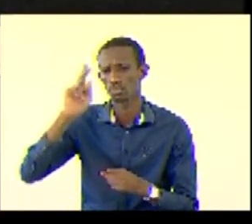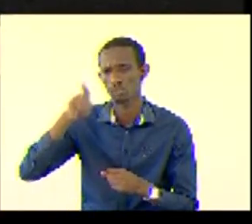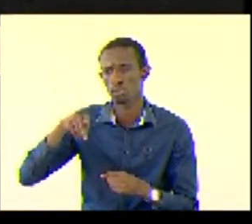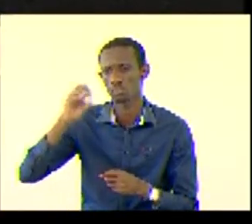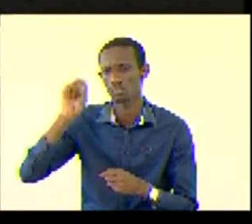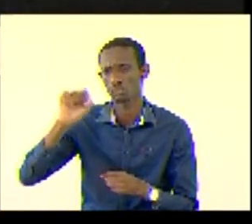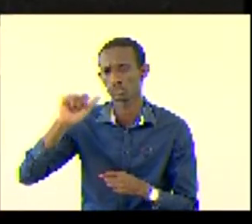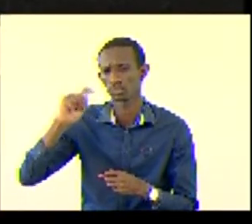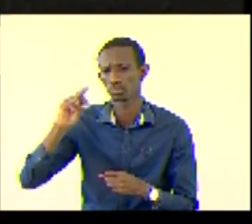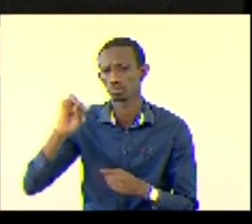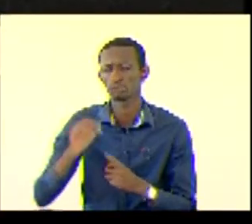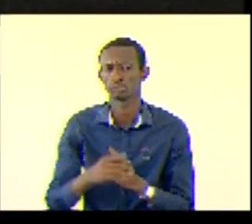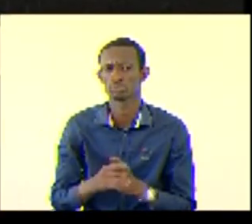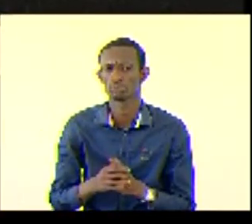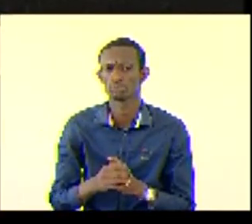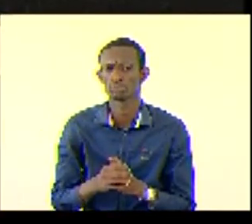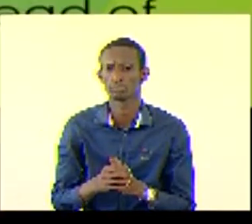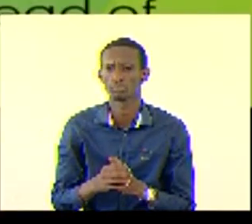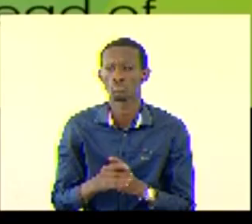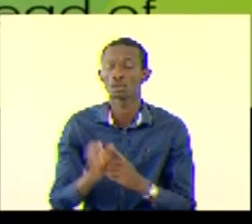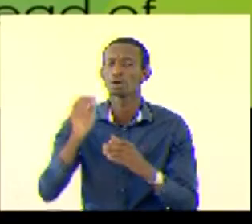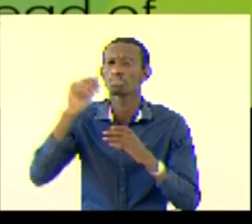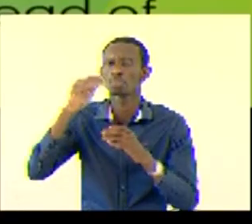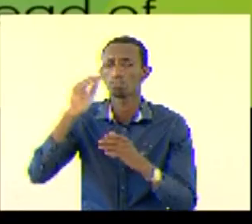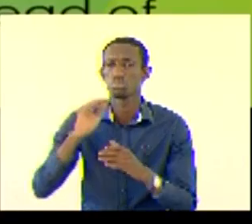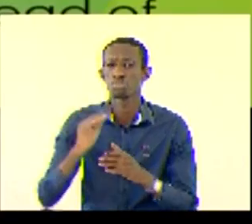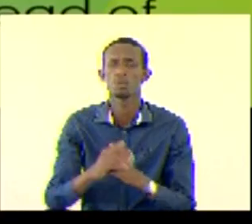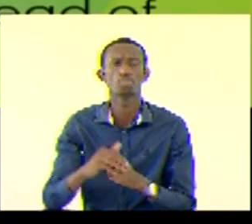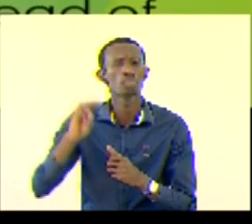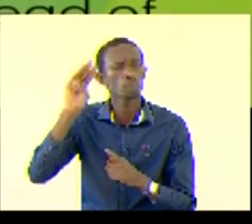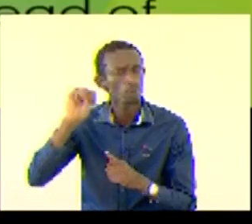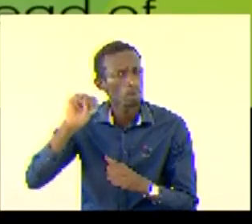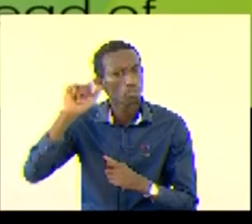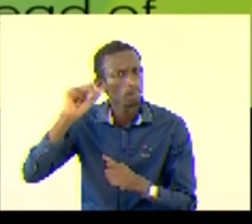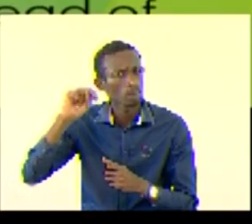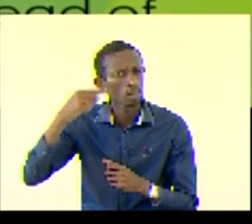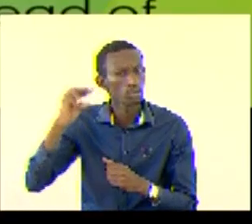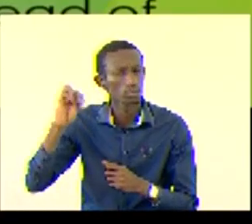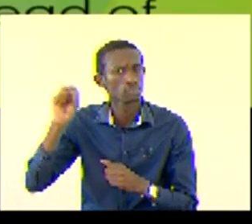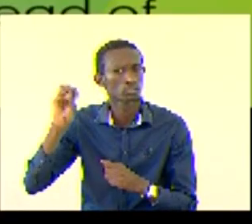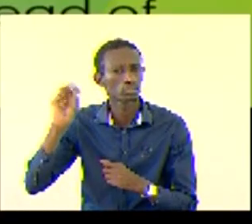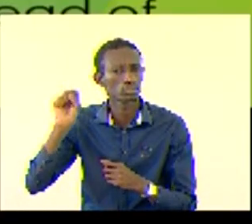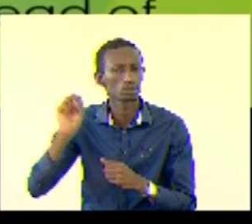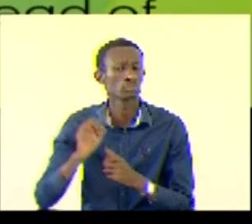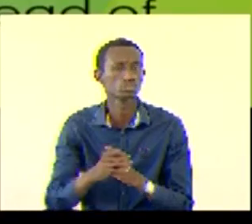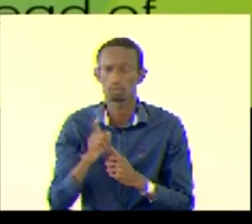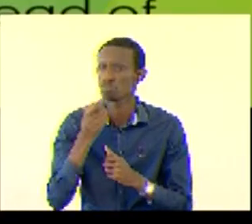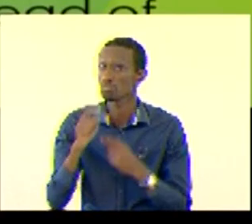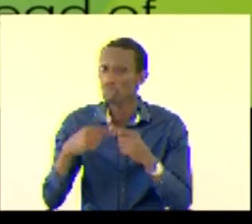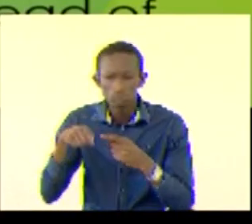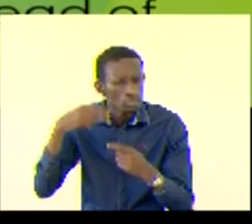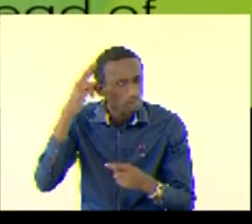peroxide, it is decomposed in presence of manganese 4 oxide. So you have to keep